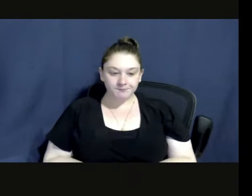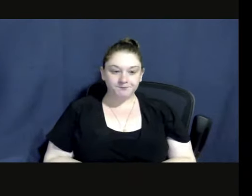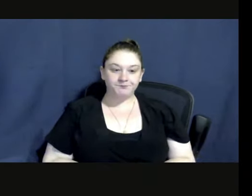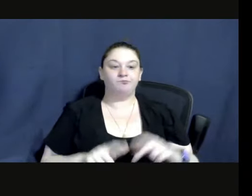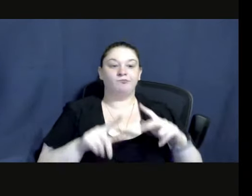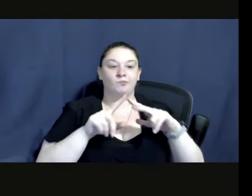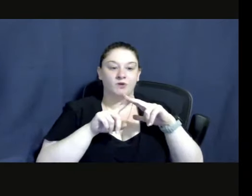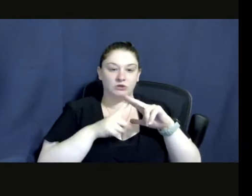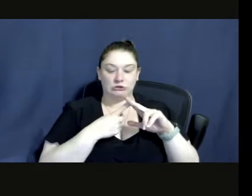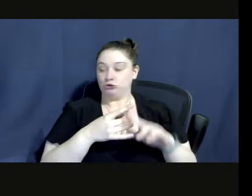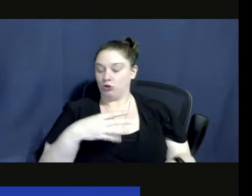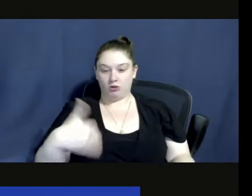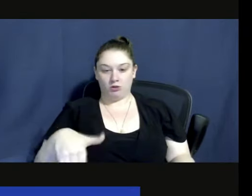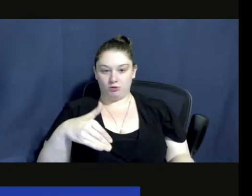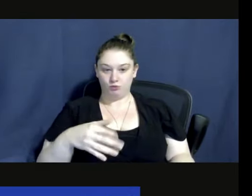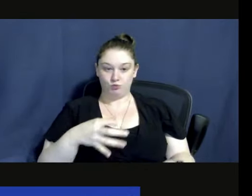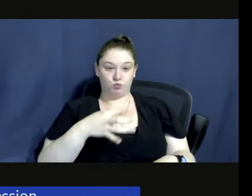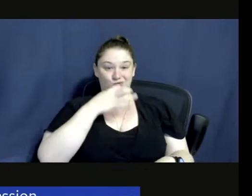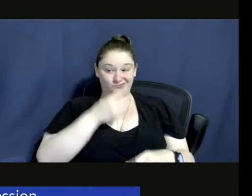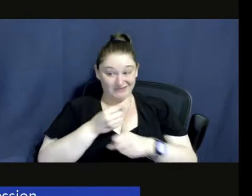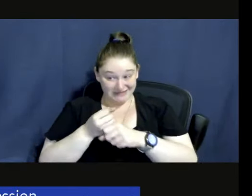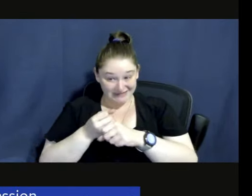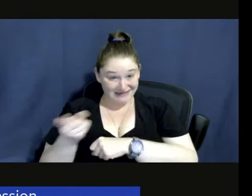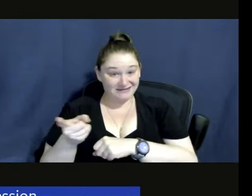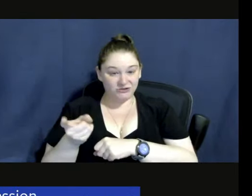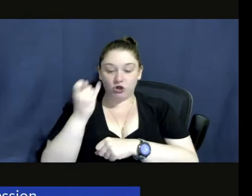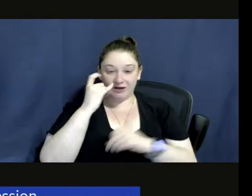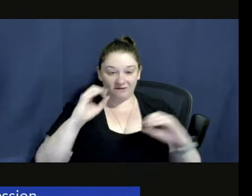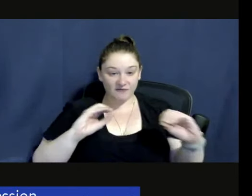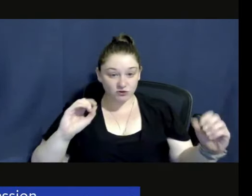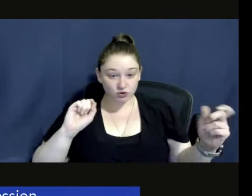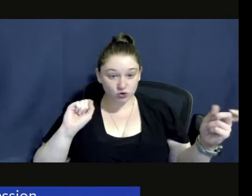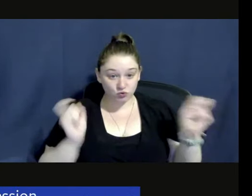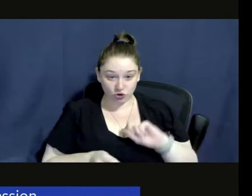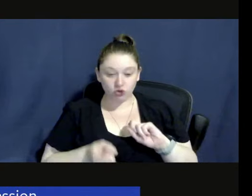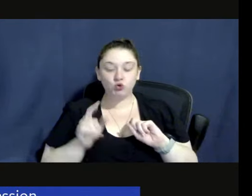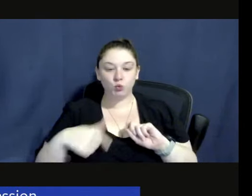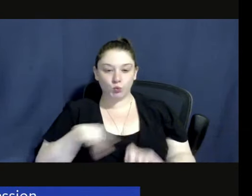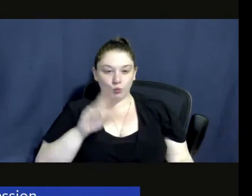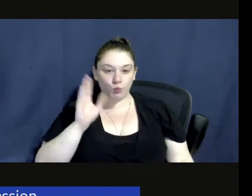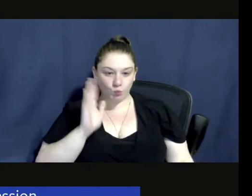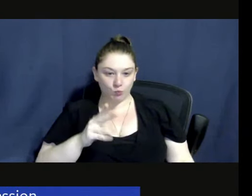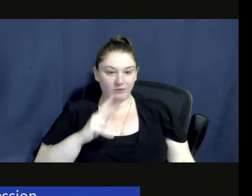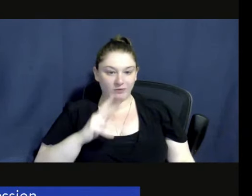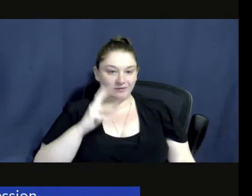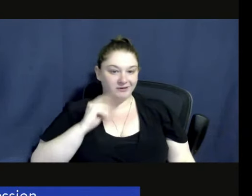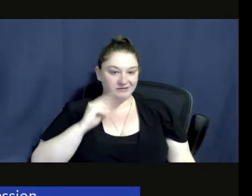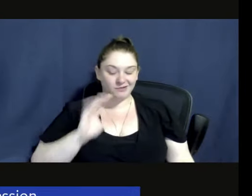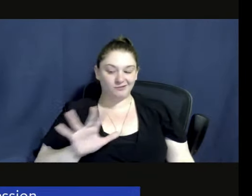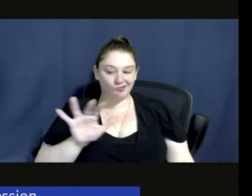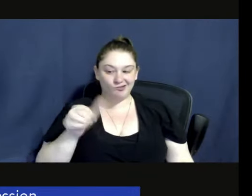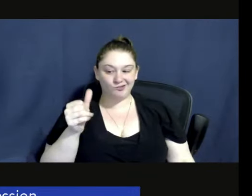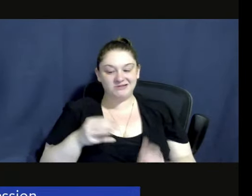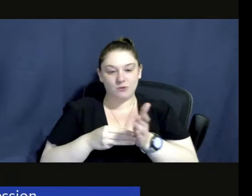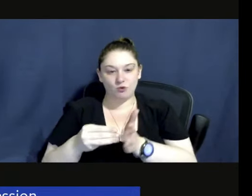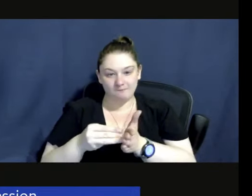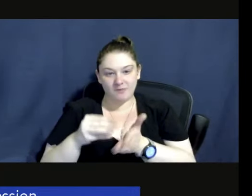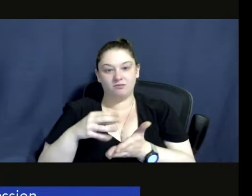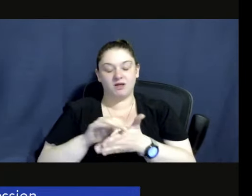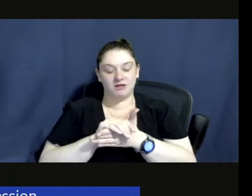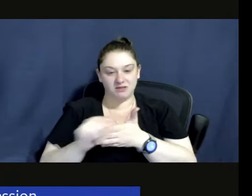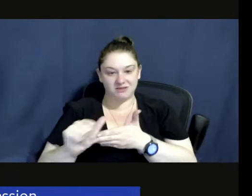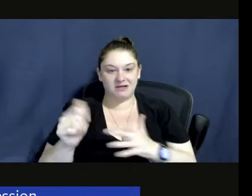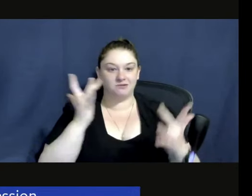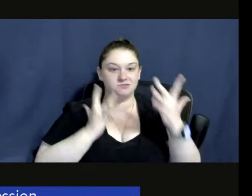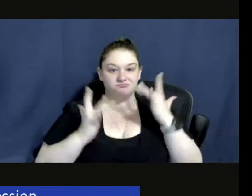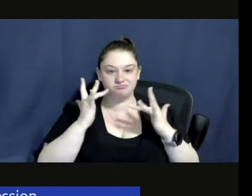Starting as soon as next year, if we do not make any changes to the budget, we will experience about a $10 million shortfall in our budget,